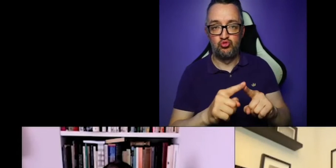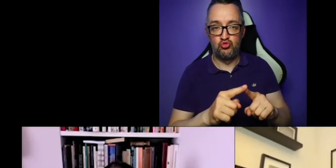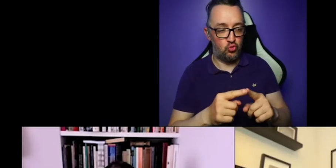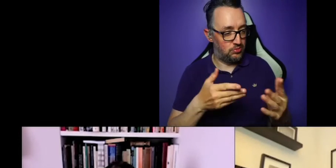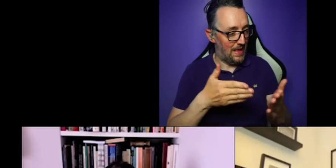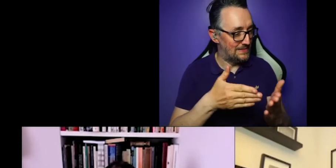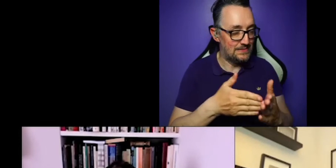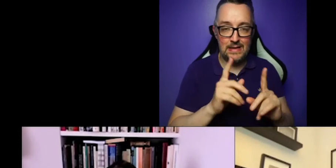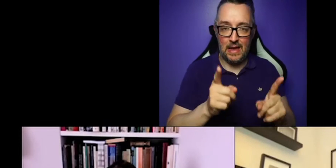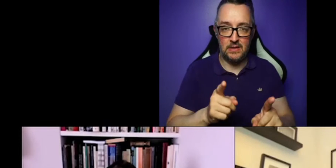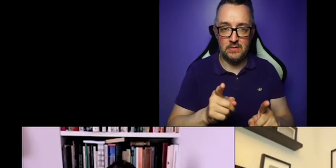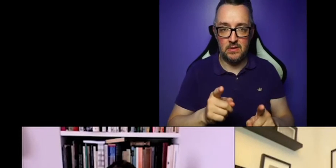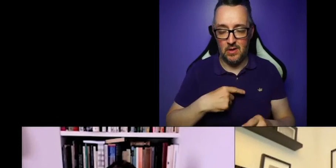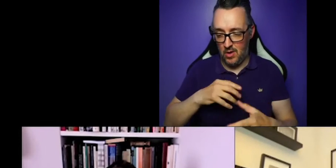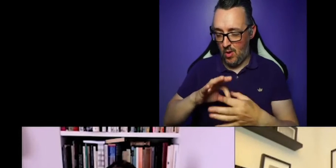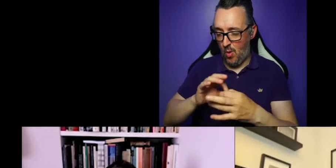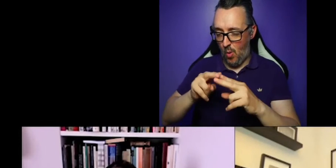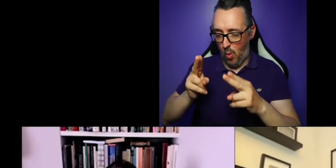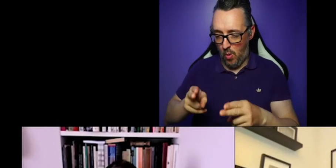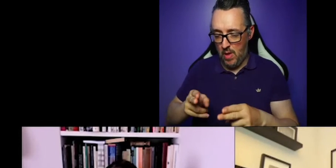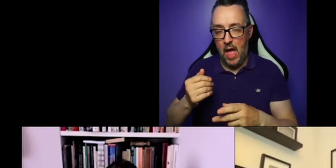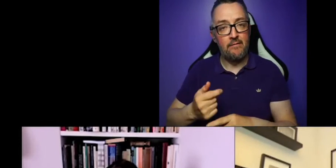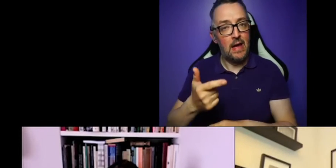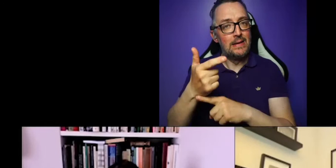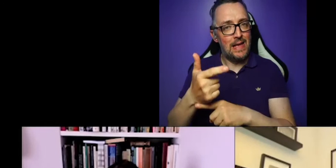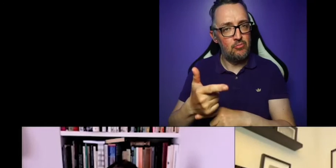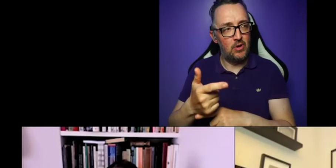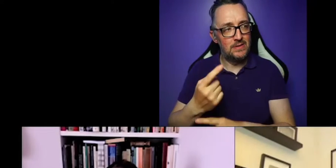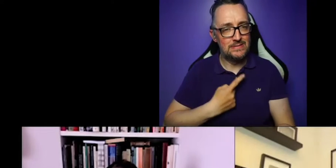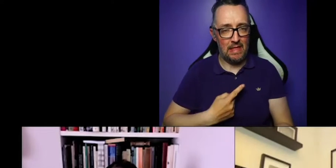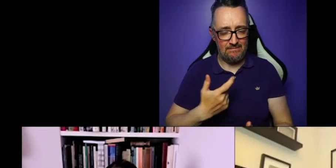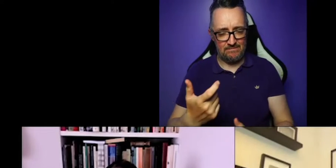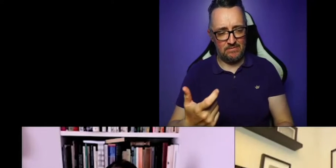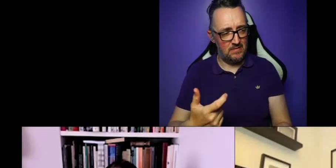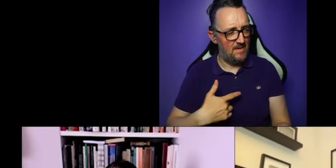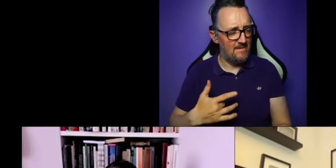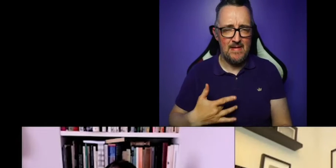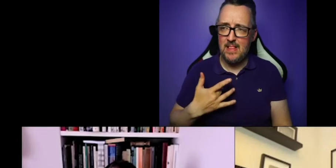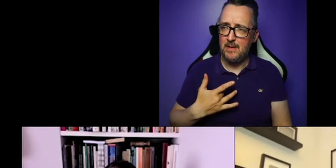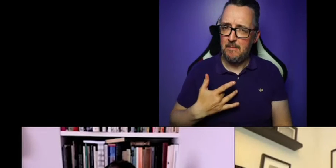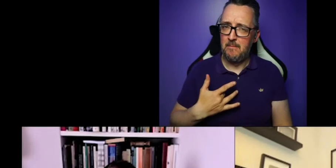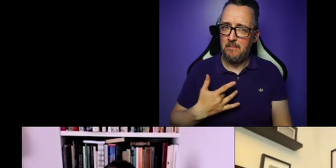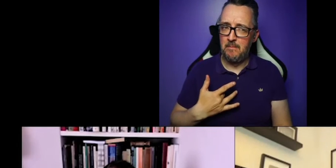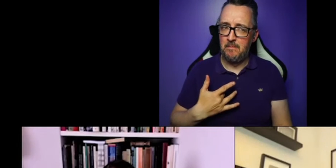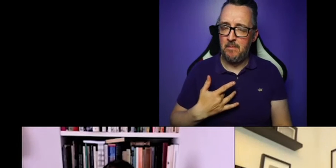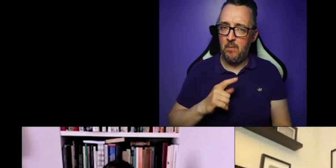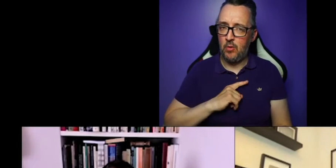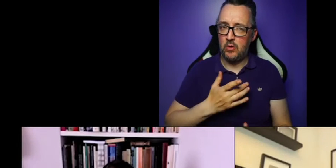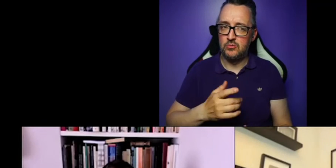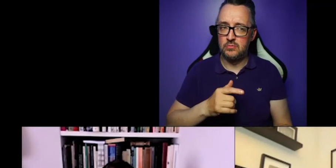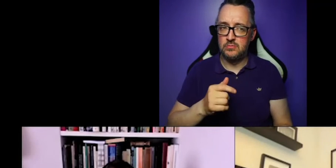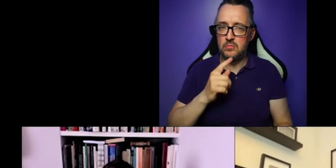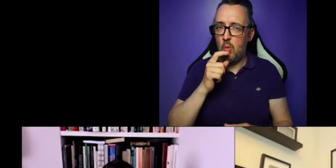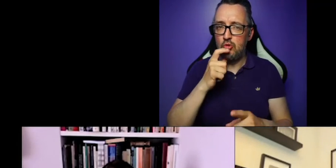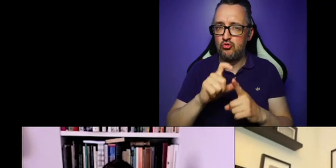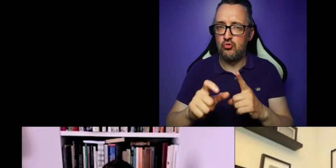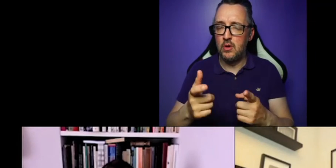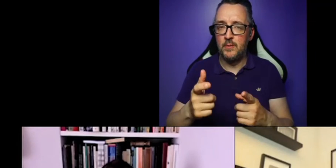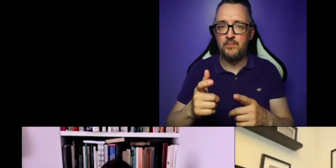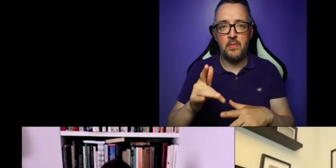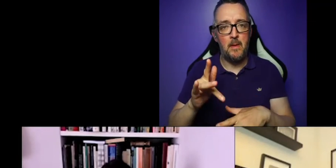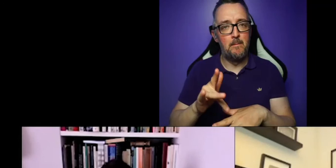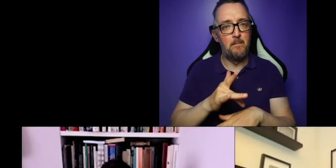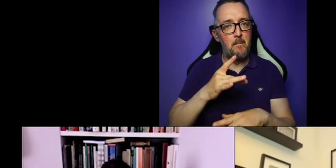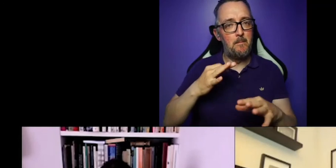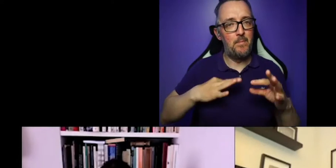just had my camera and myself. And I had begun a little bit of this, what I call performance photography,